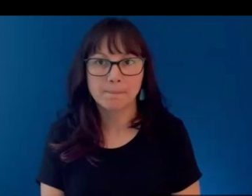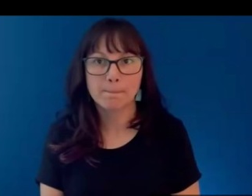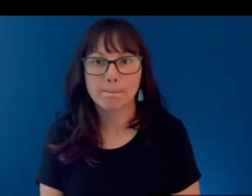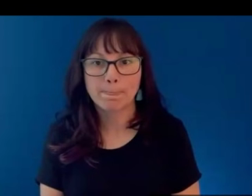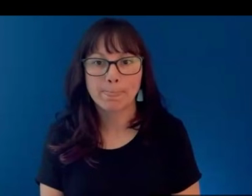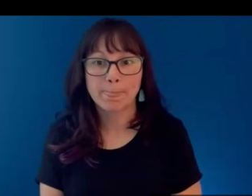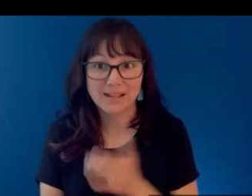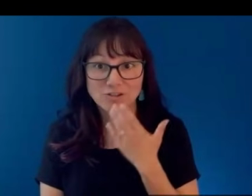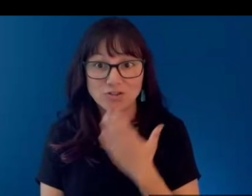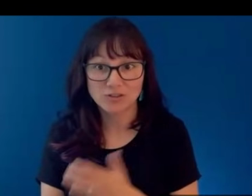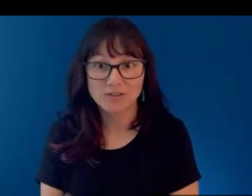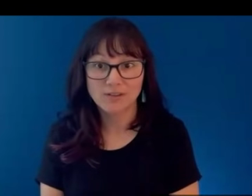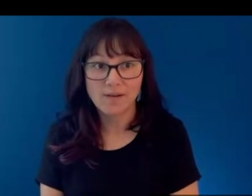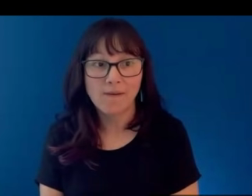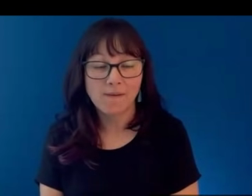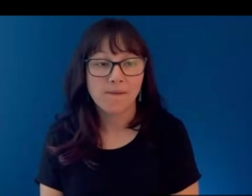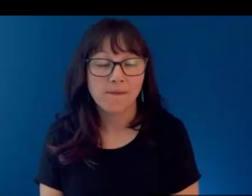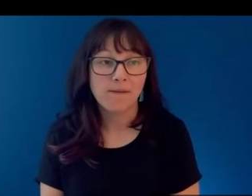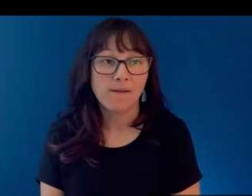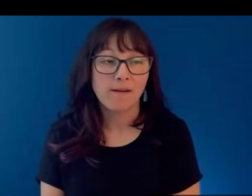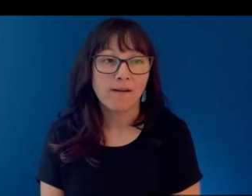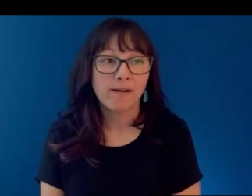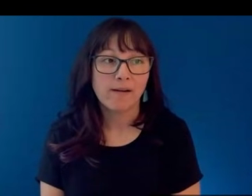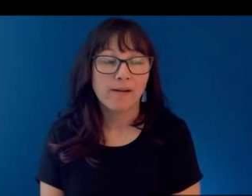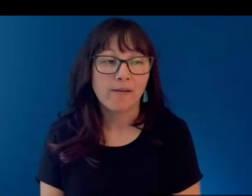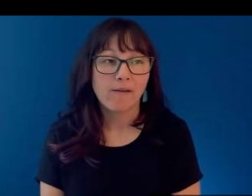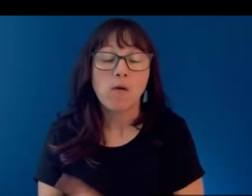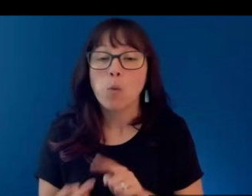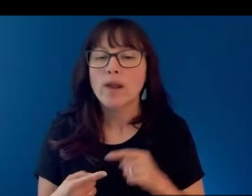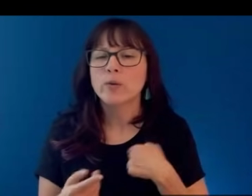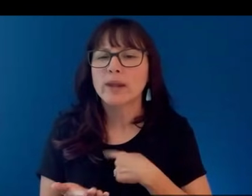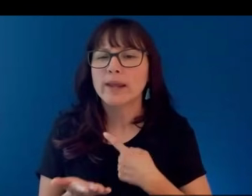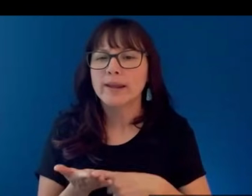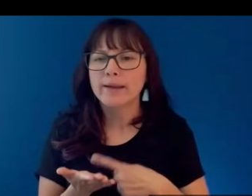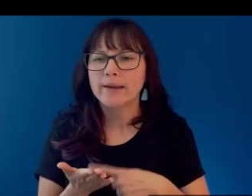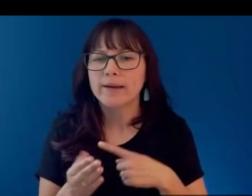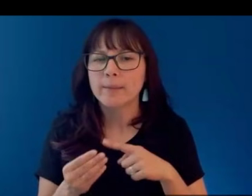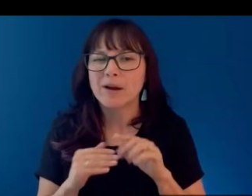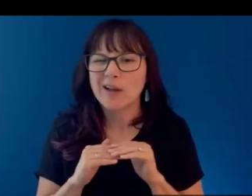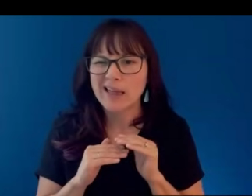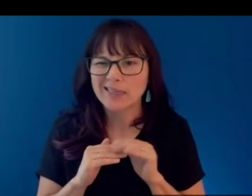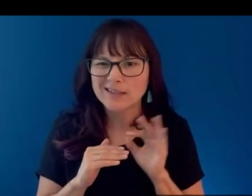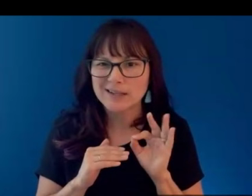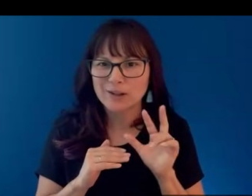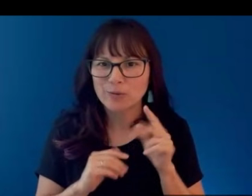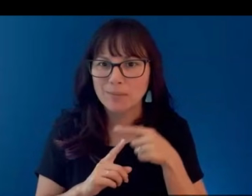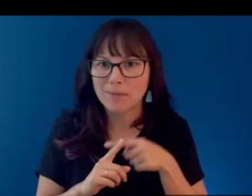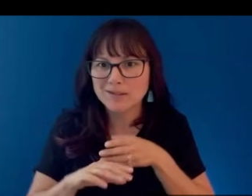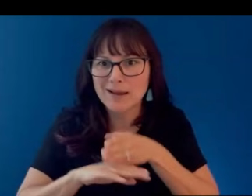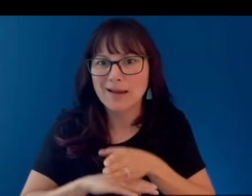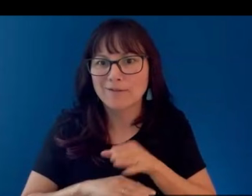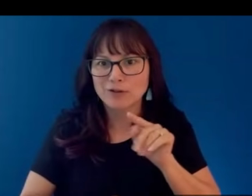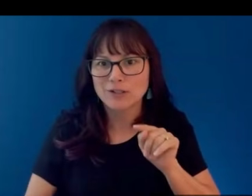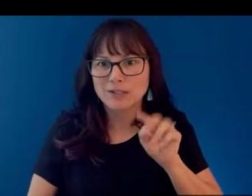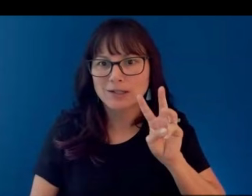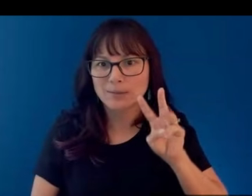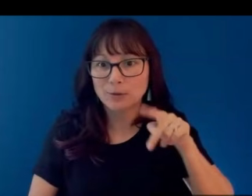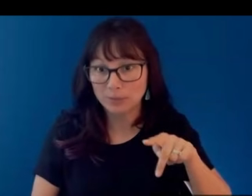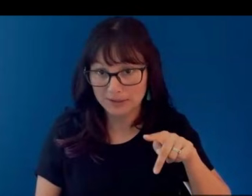That's a good thing. When we talk about at least 93 months after the